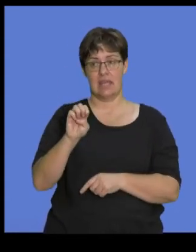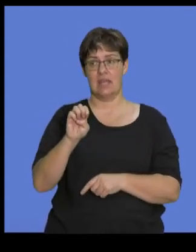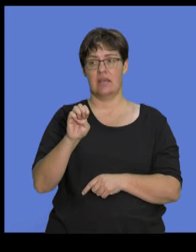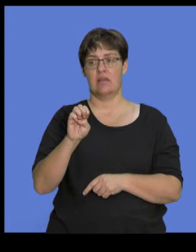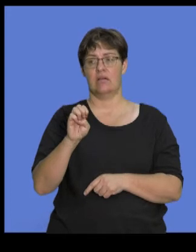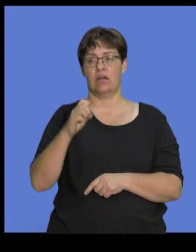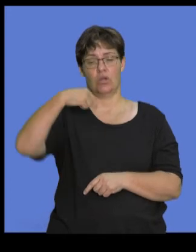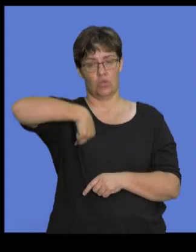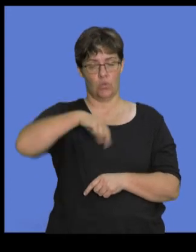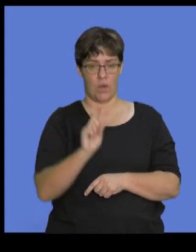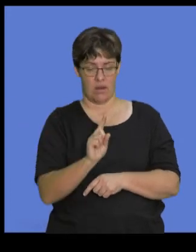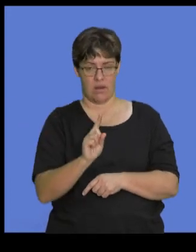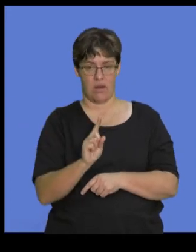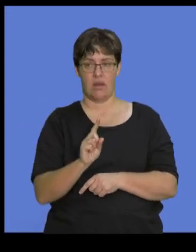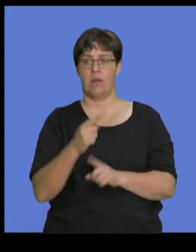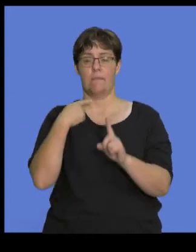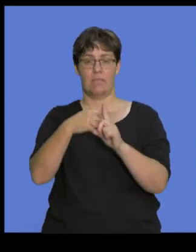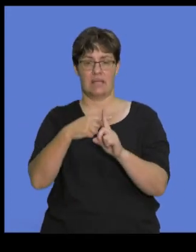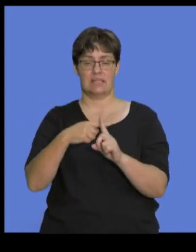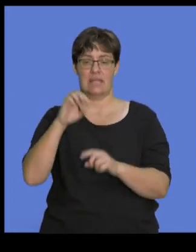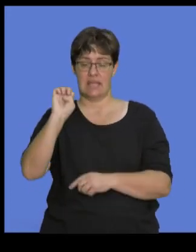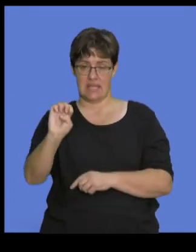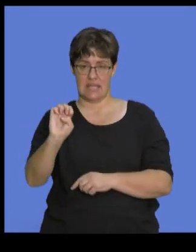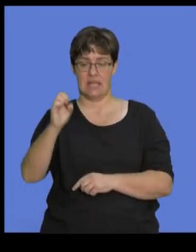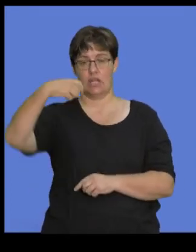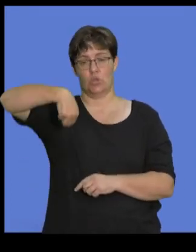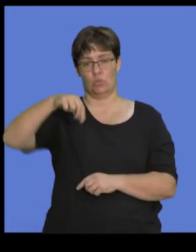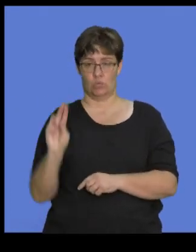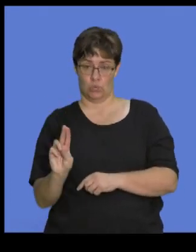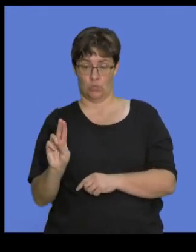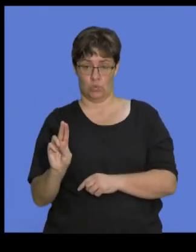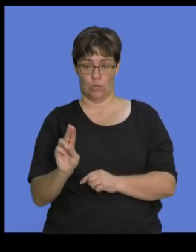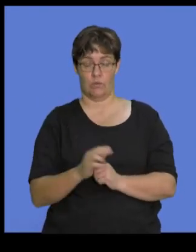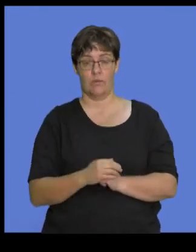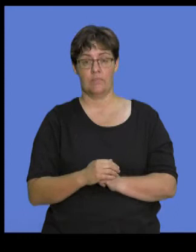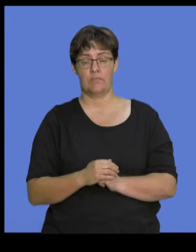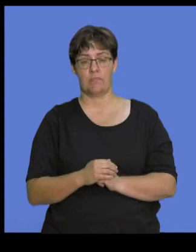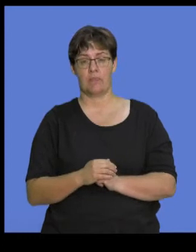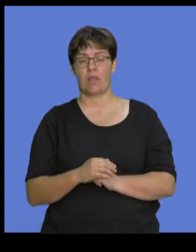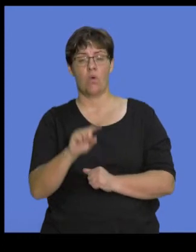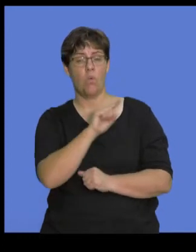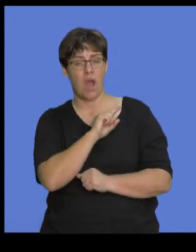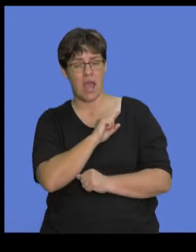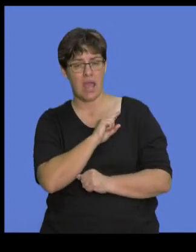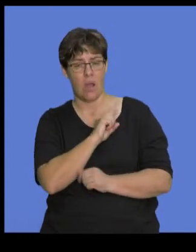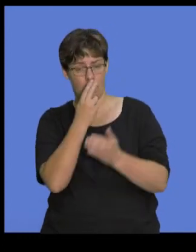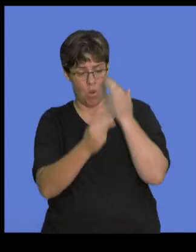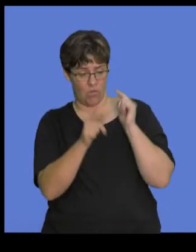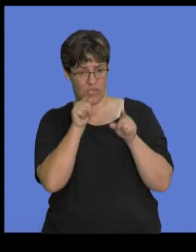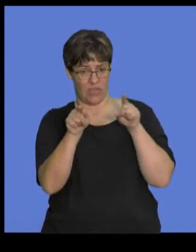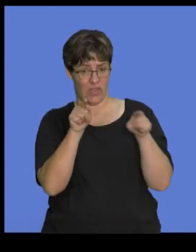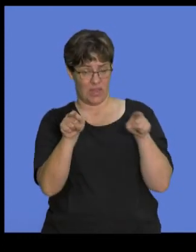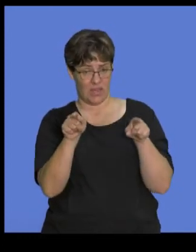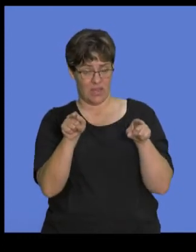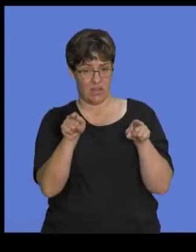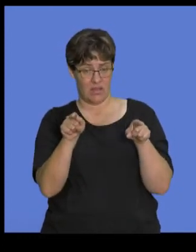Q1 plus E due to Q2, right? So we'll say because both of them, these